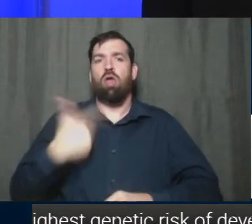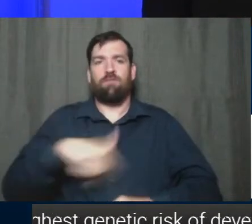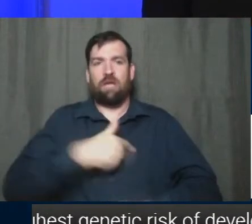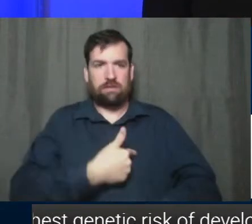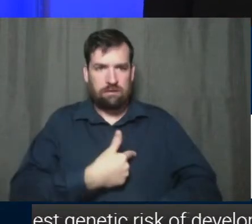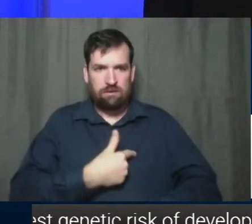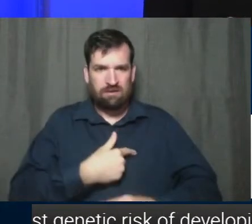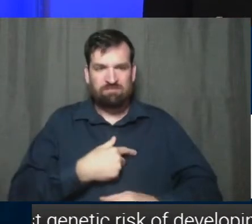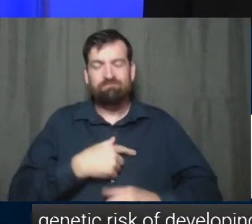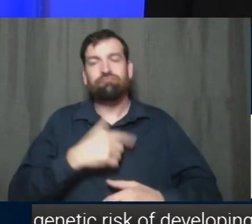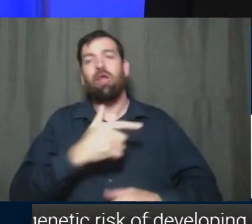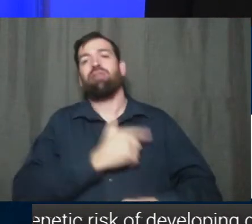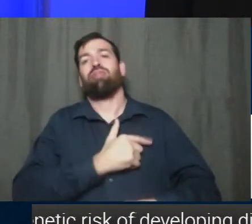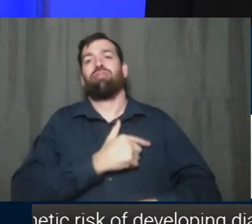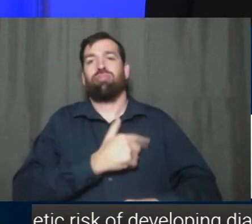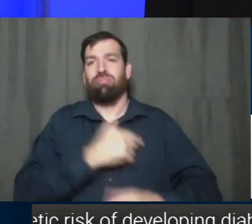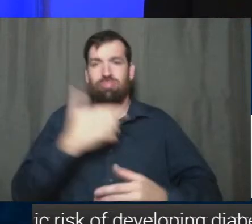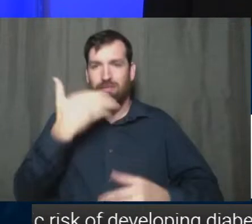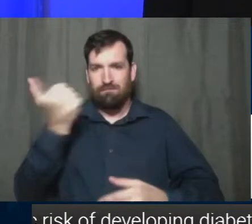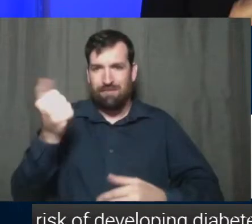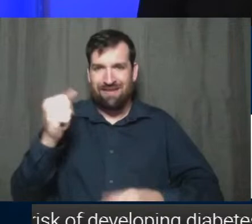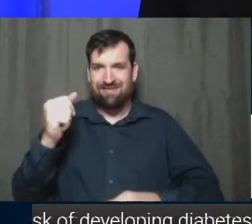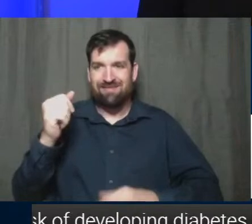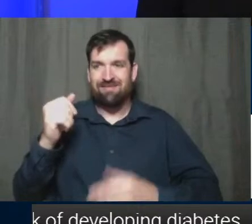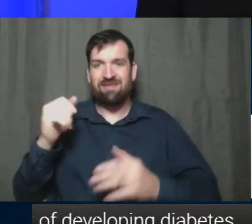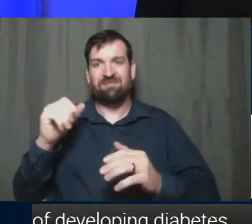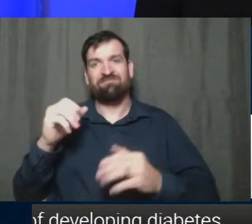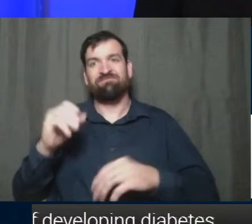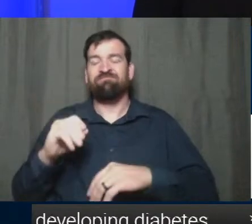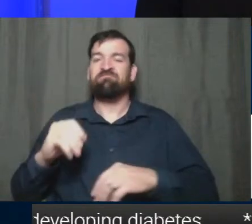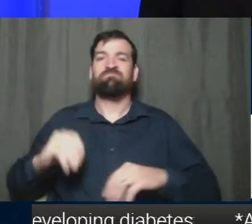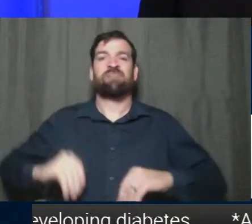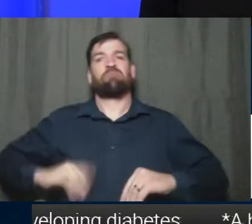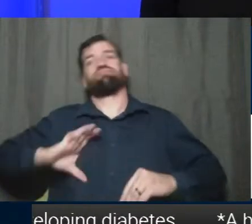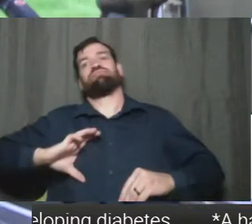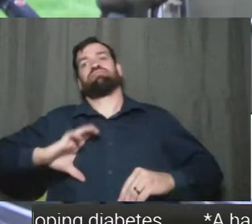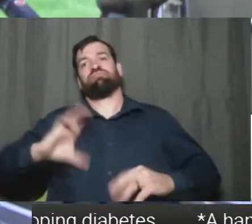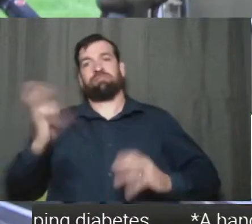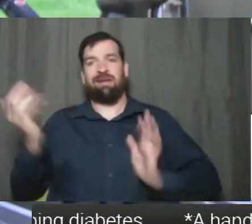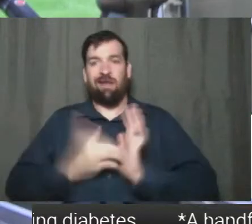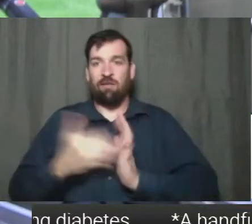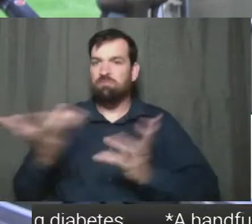way to refuel then, Roger, after a workout? I think I know your answer, but what is it?